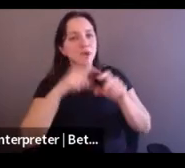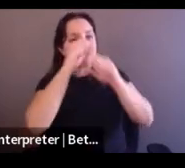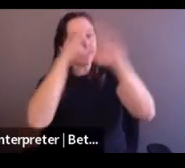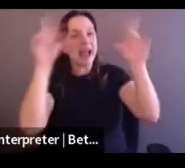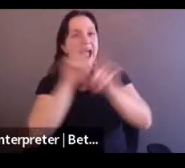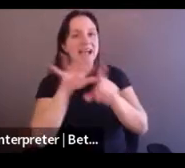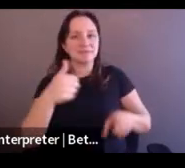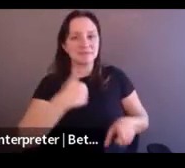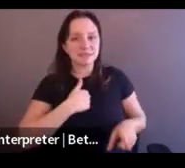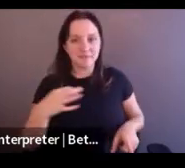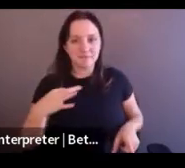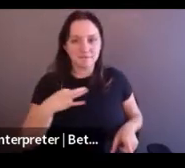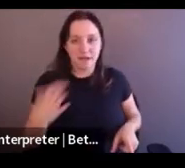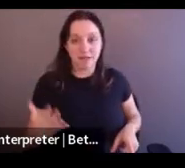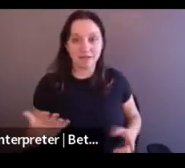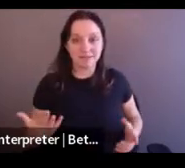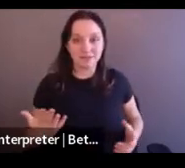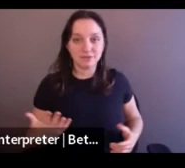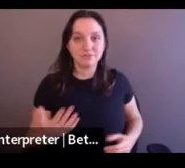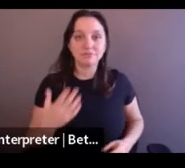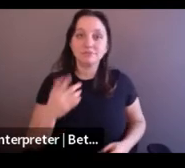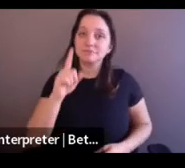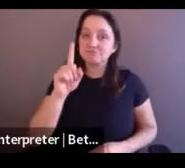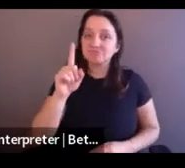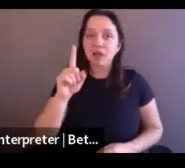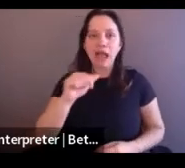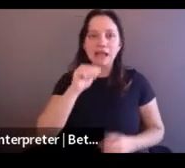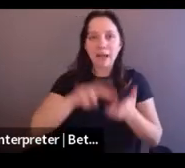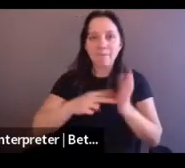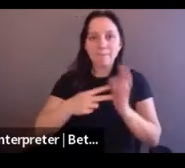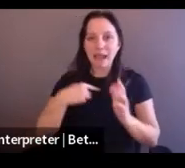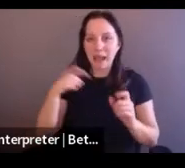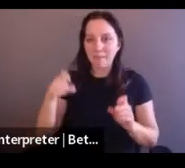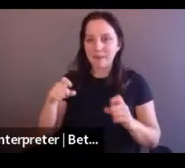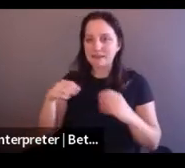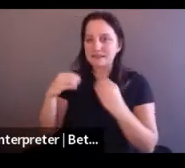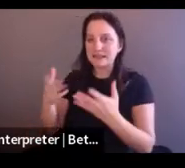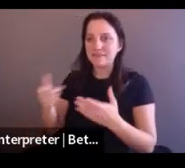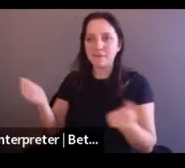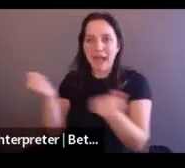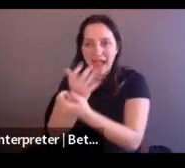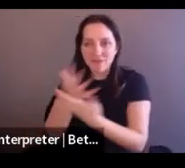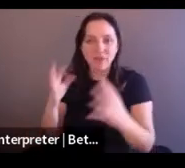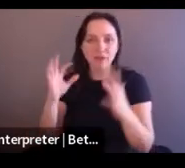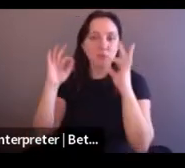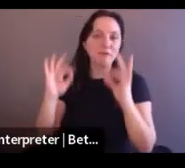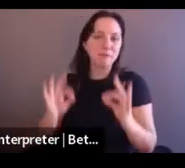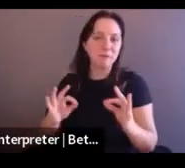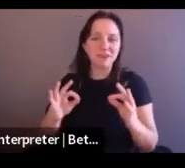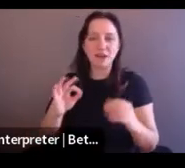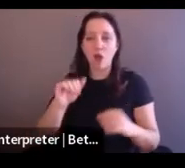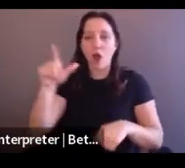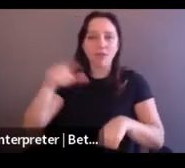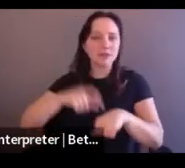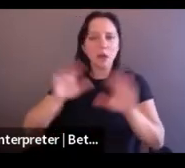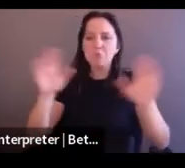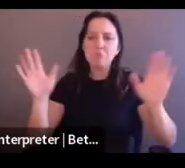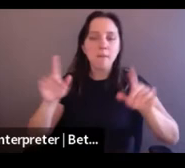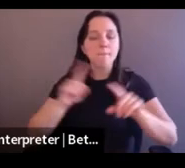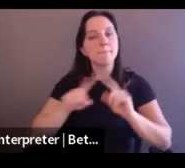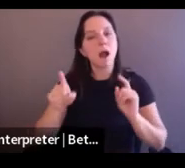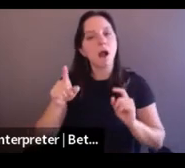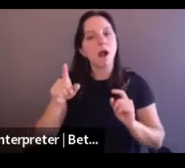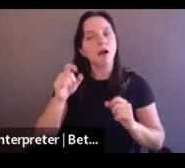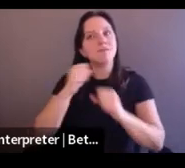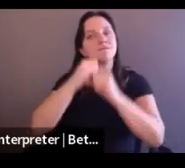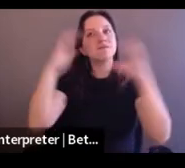not be able to deliver on every single one, but thinking about it and thinking about how you want to design, you know, the experiences based on that.